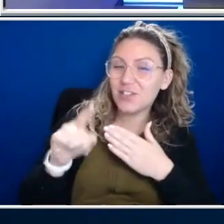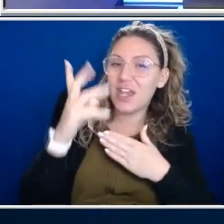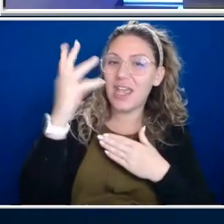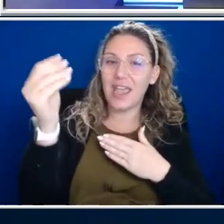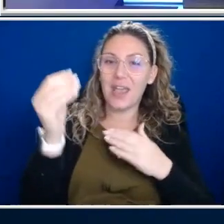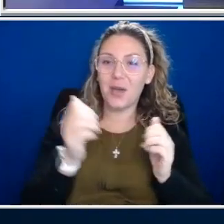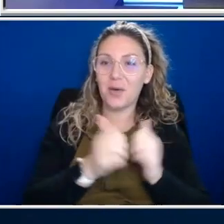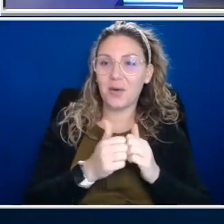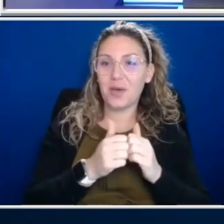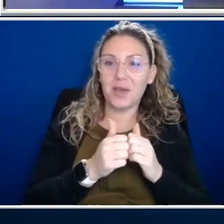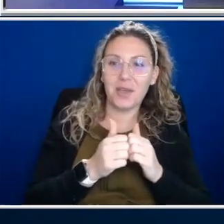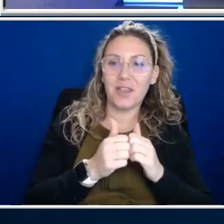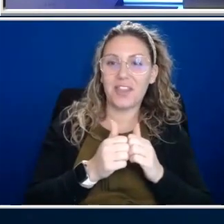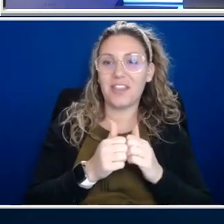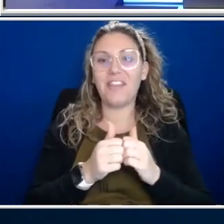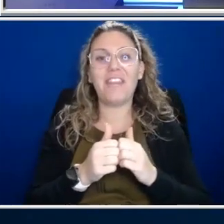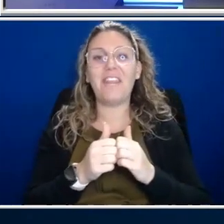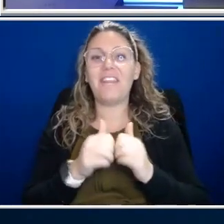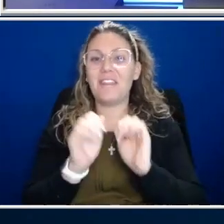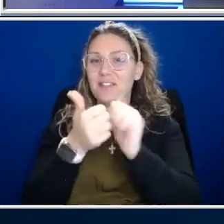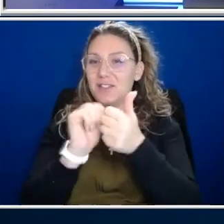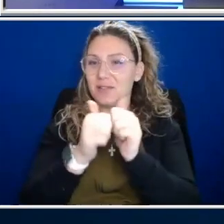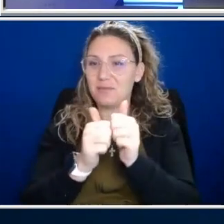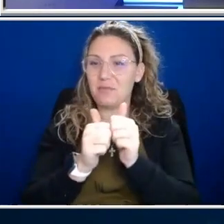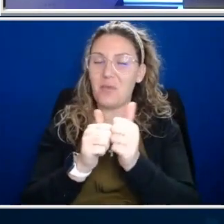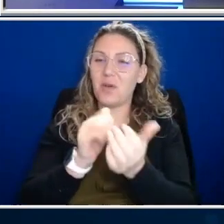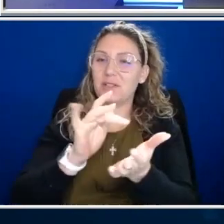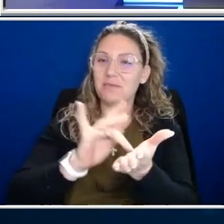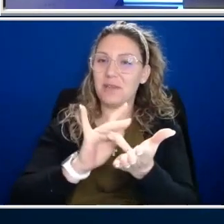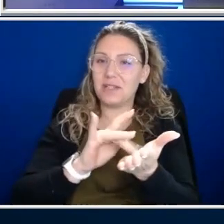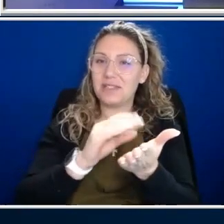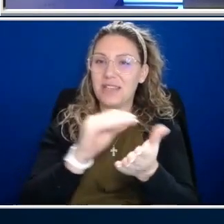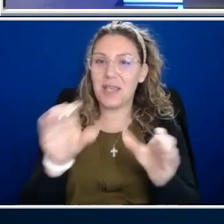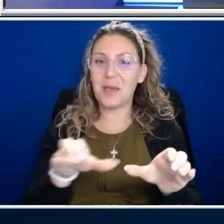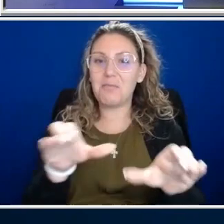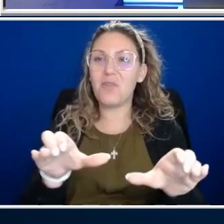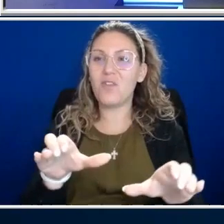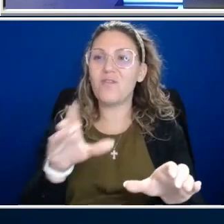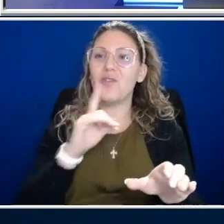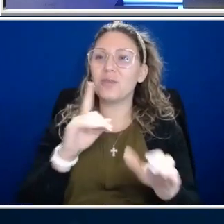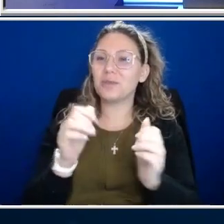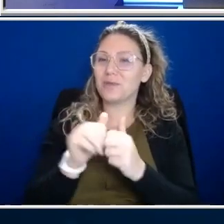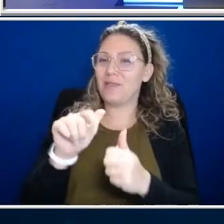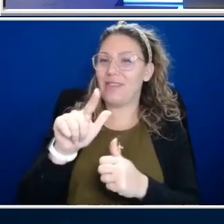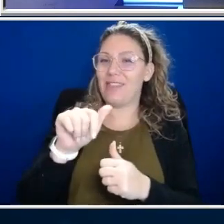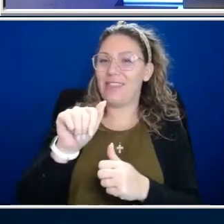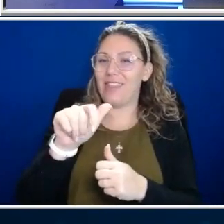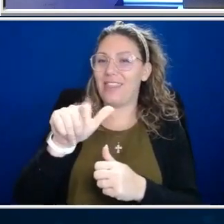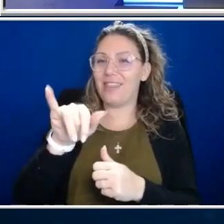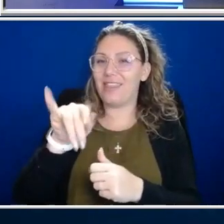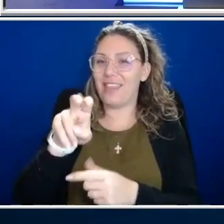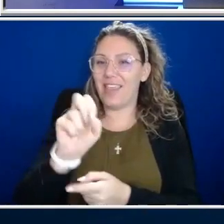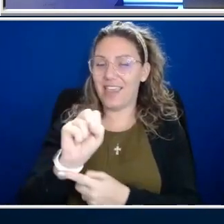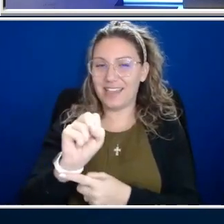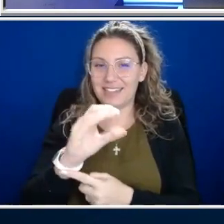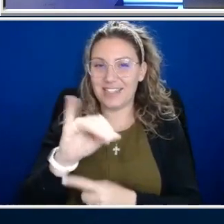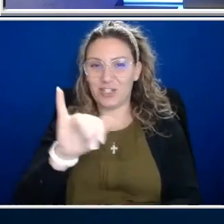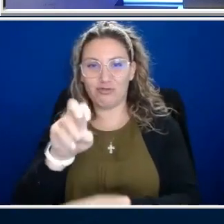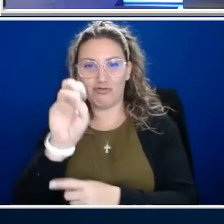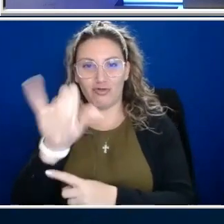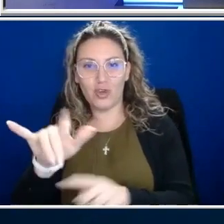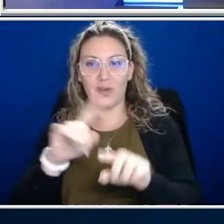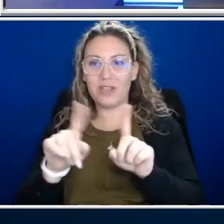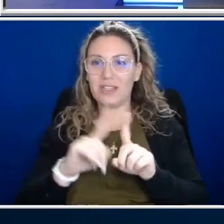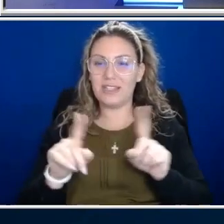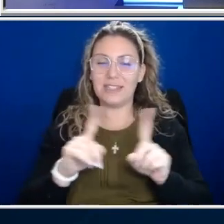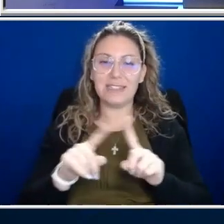the Sports Medicine and Performance Center with Alexis Del Cid. We've got Joey Mitchell out there talking about different exercises you could do to